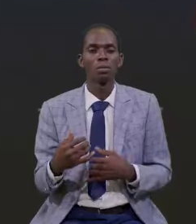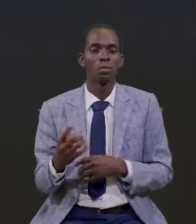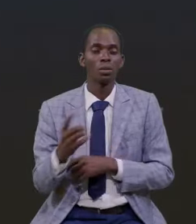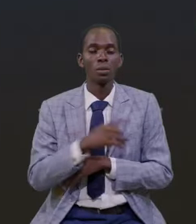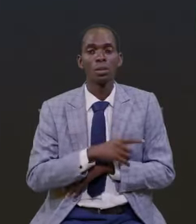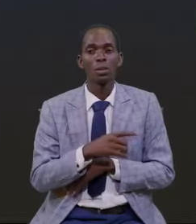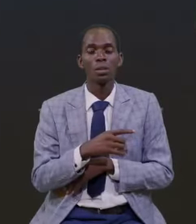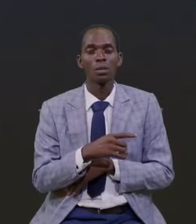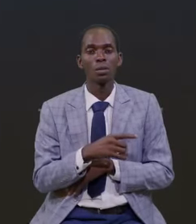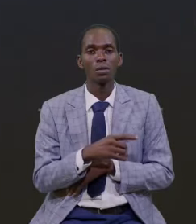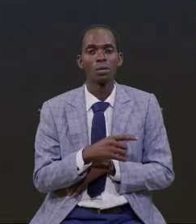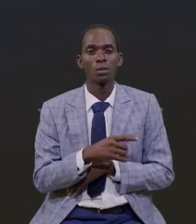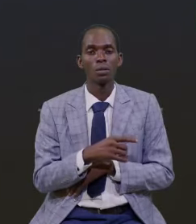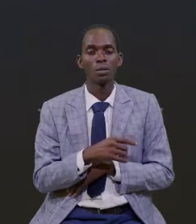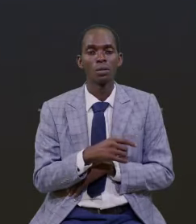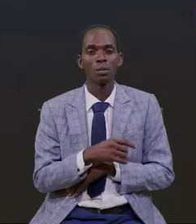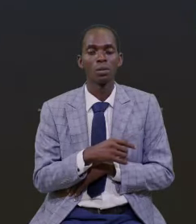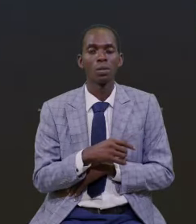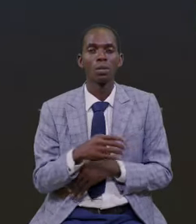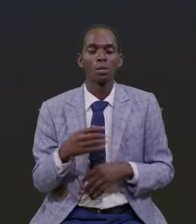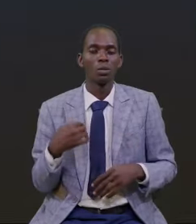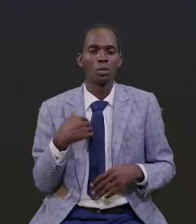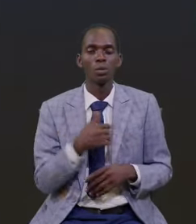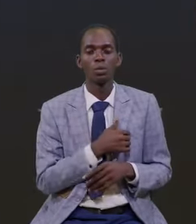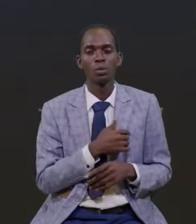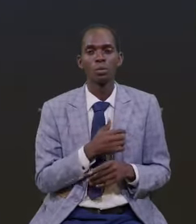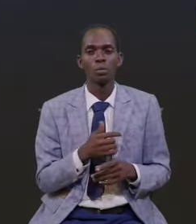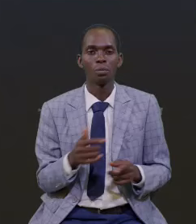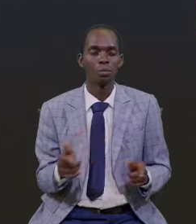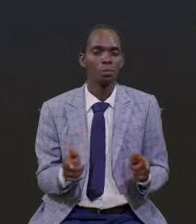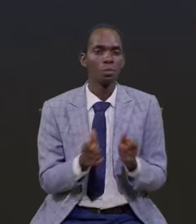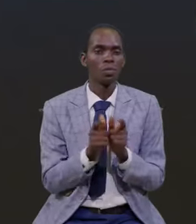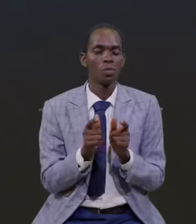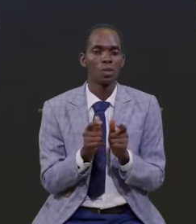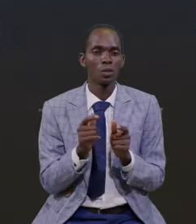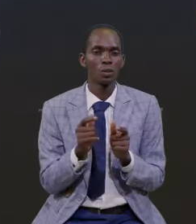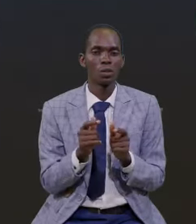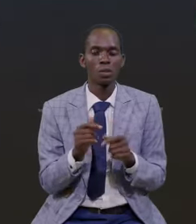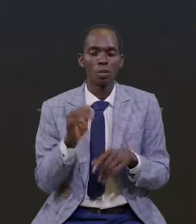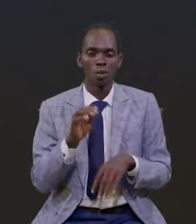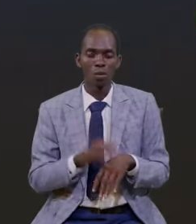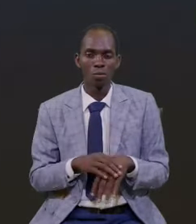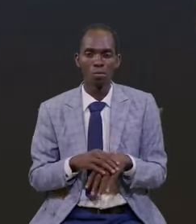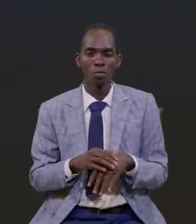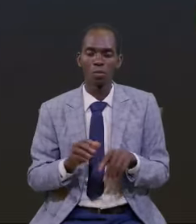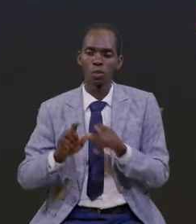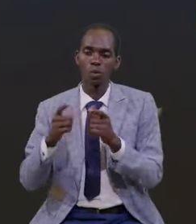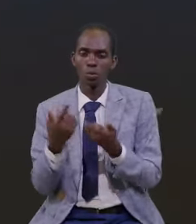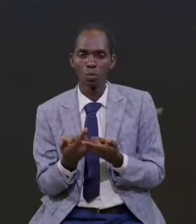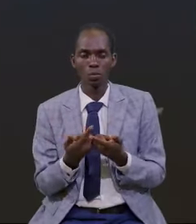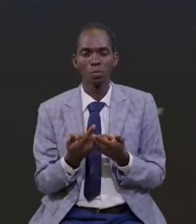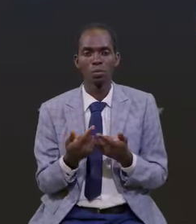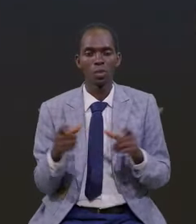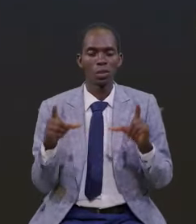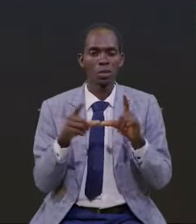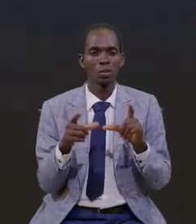at the region, sub-region headquarters churches on Sunday, 7th April for a